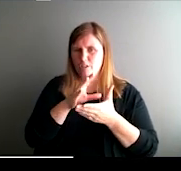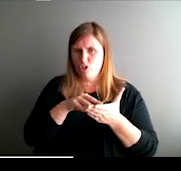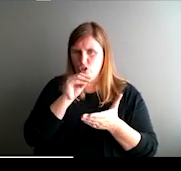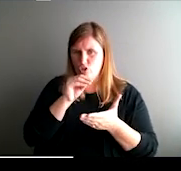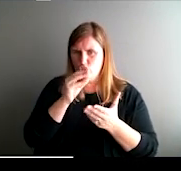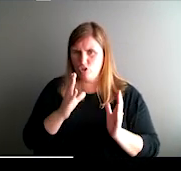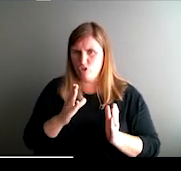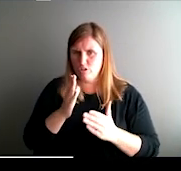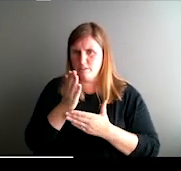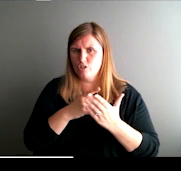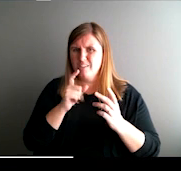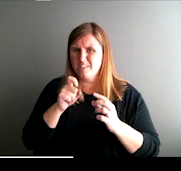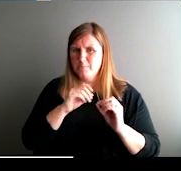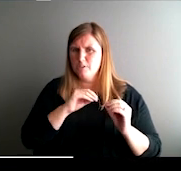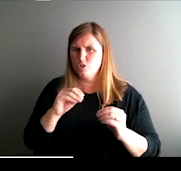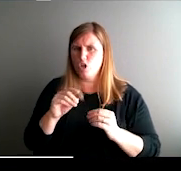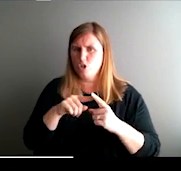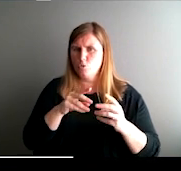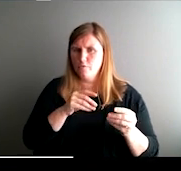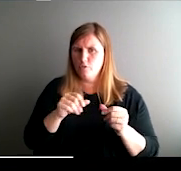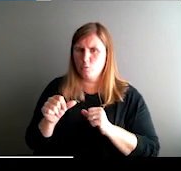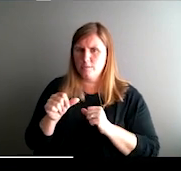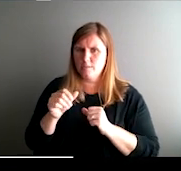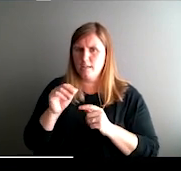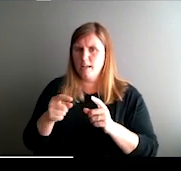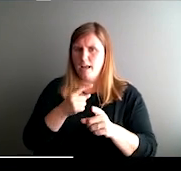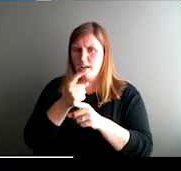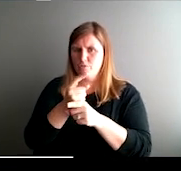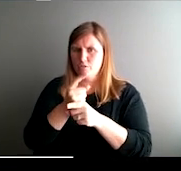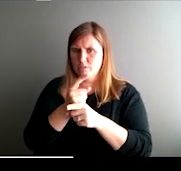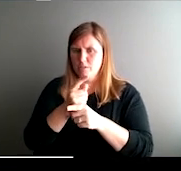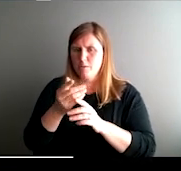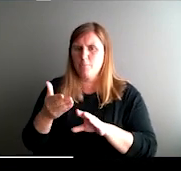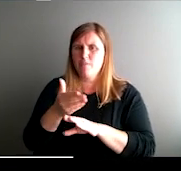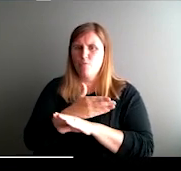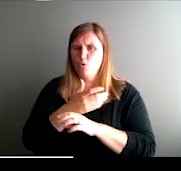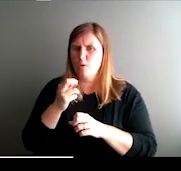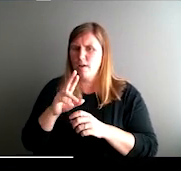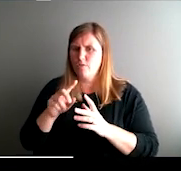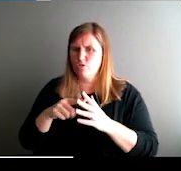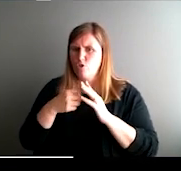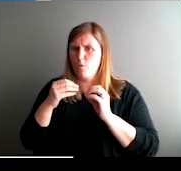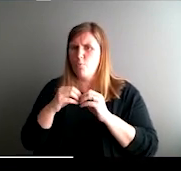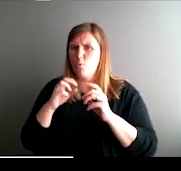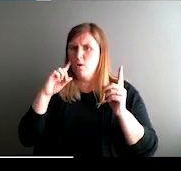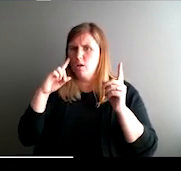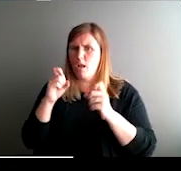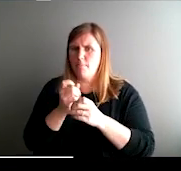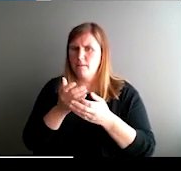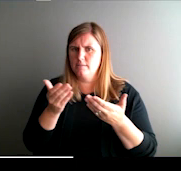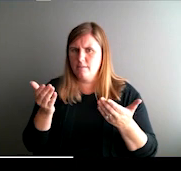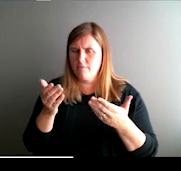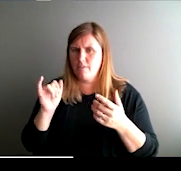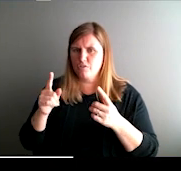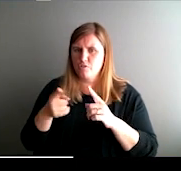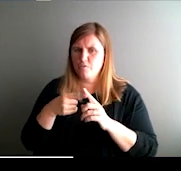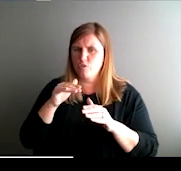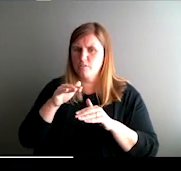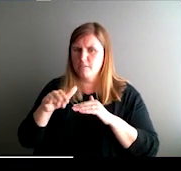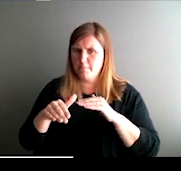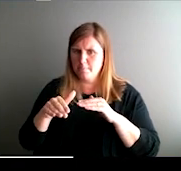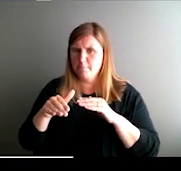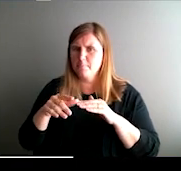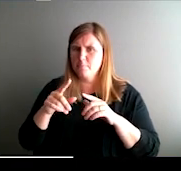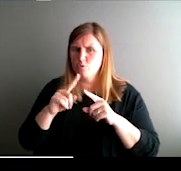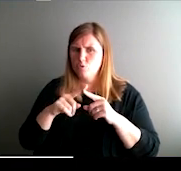need to have been taught to fluency and to accuracy before you ever start this more complex stuff. That's the first step